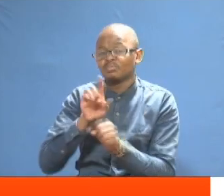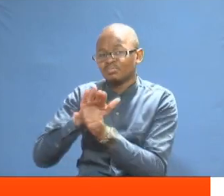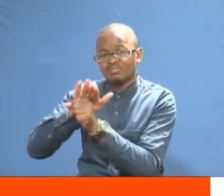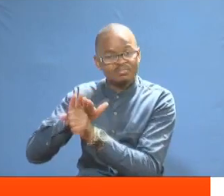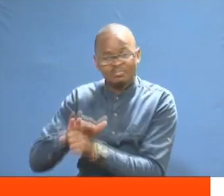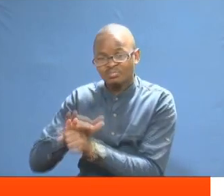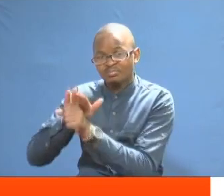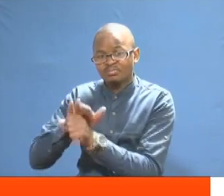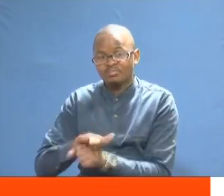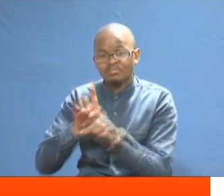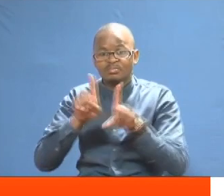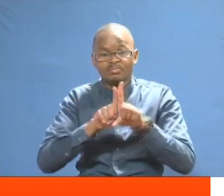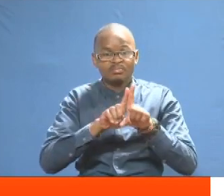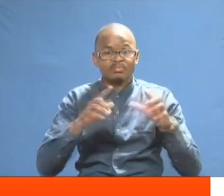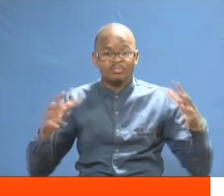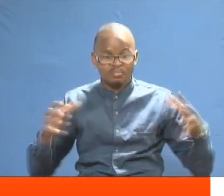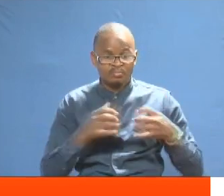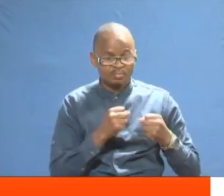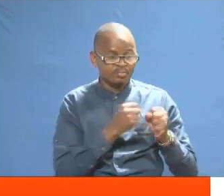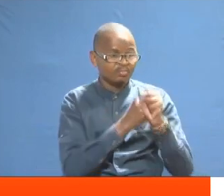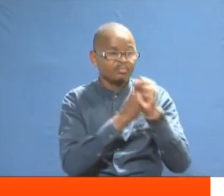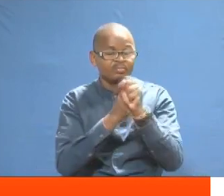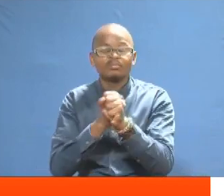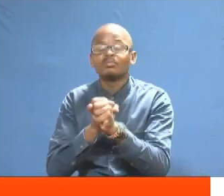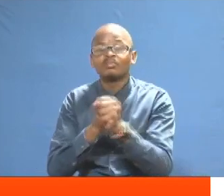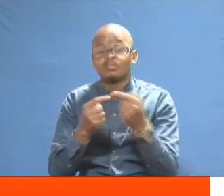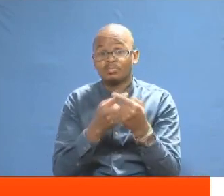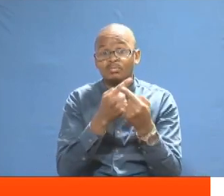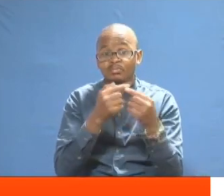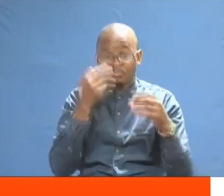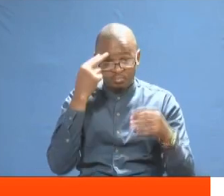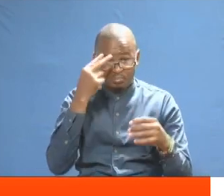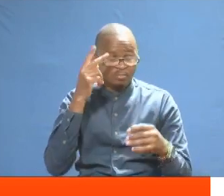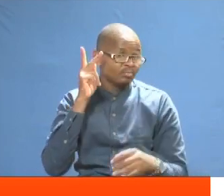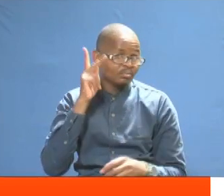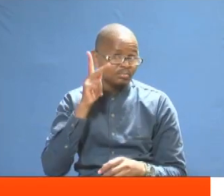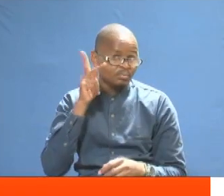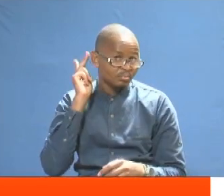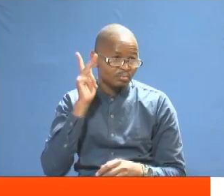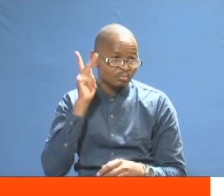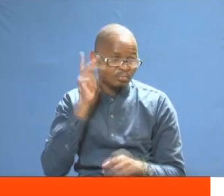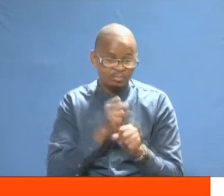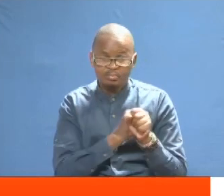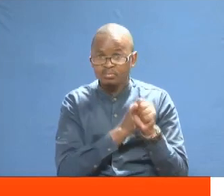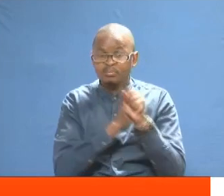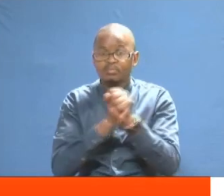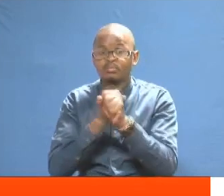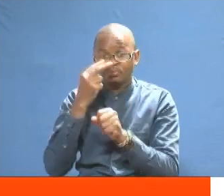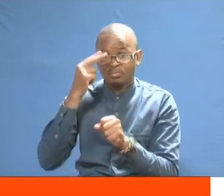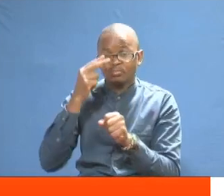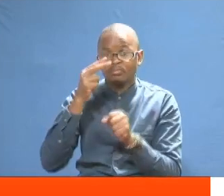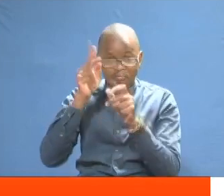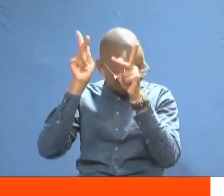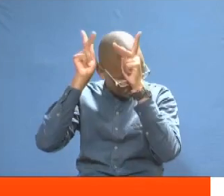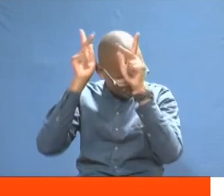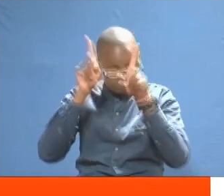demeaning remarks, those even attacking and sponsoring state-sponsored violence. You saw in Kisii, the state-sponsored violence. You saw in